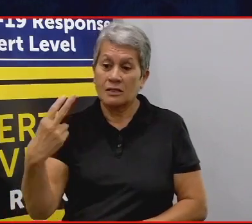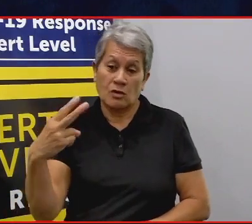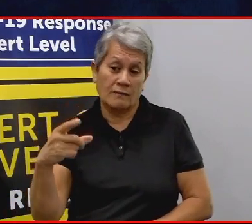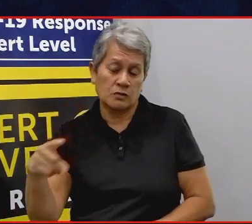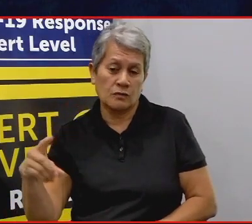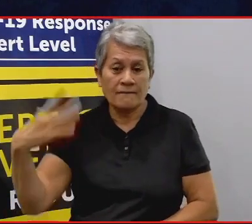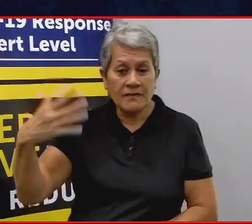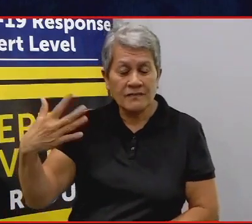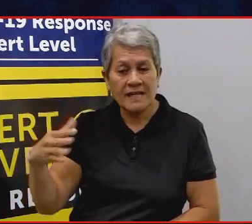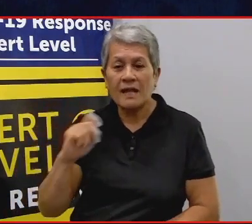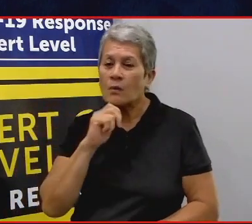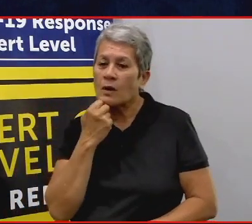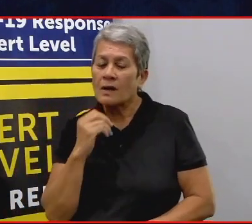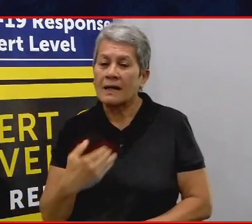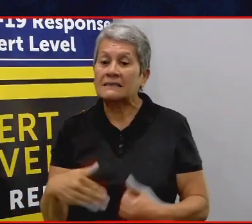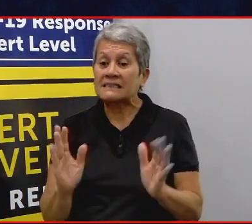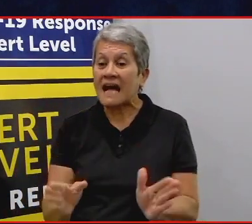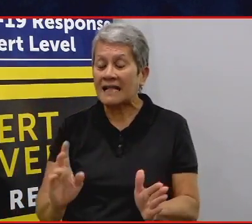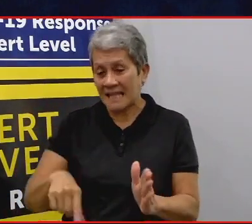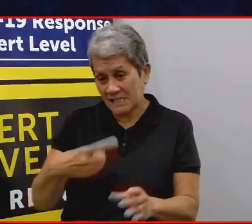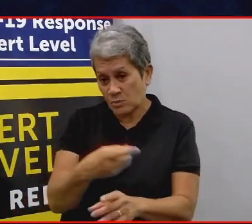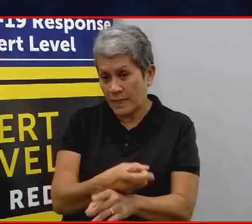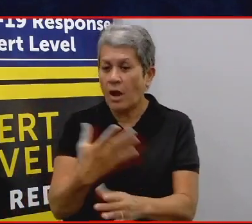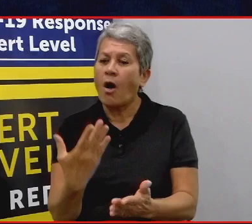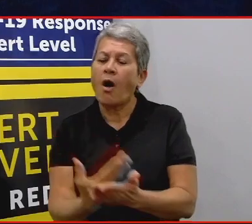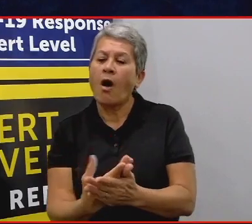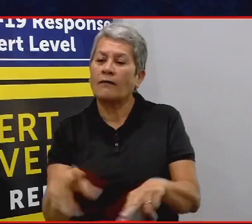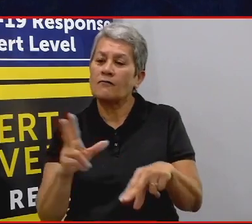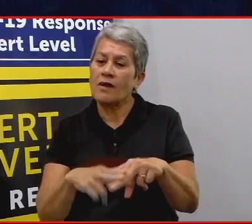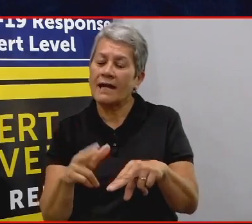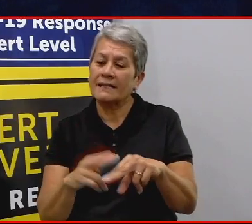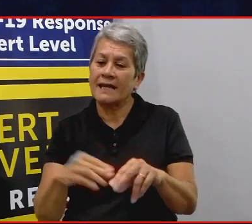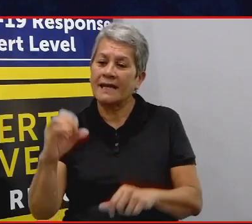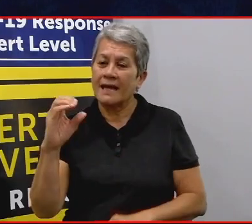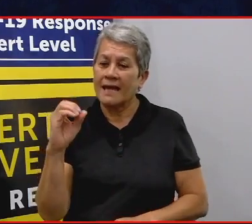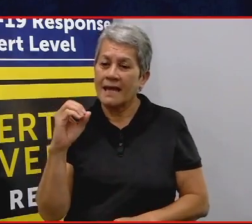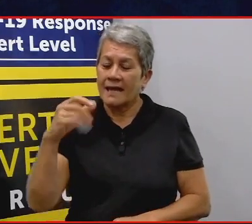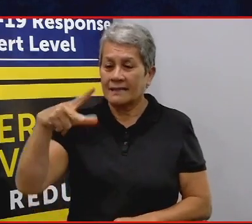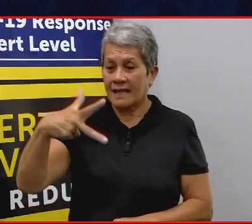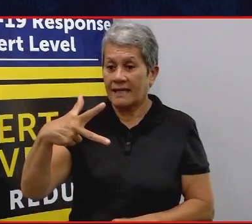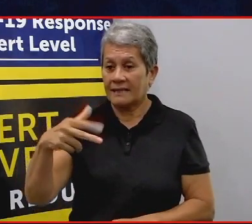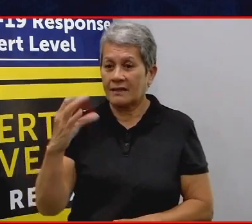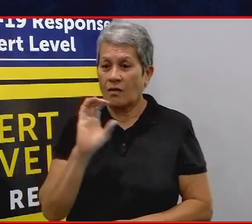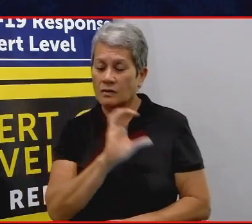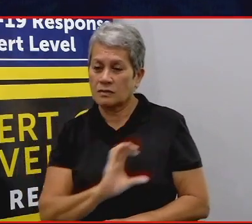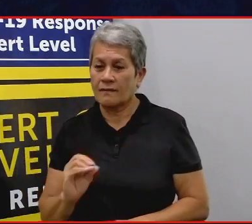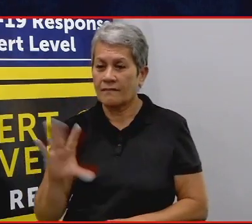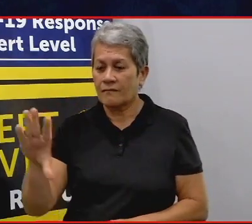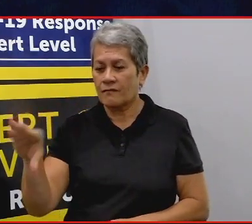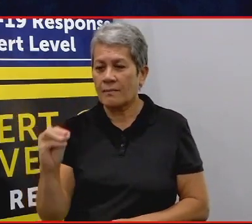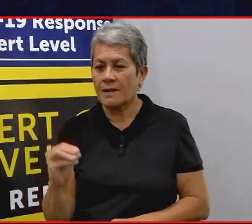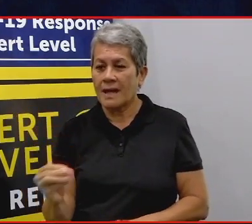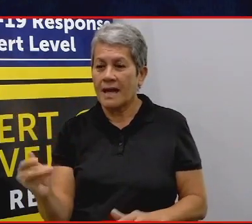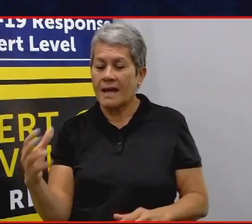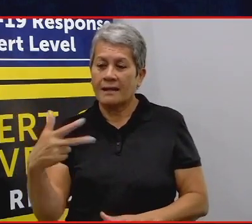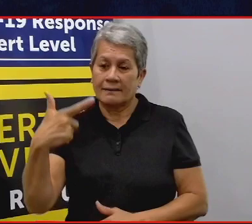will start next week on Friday the 8th of October from 8 a.m. to 7 p.m. and will continue